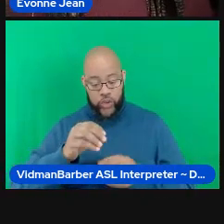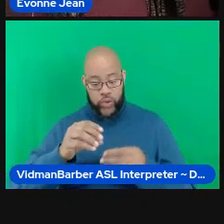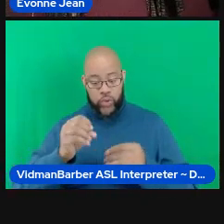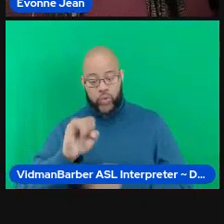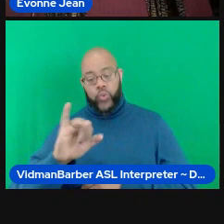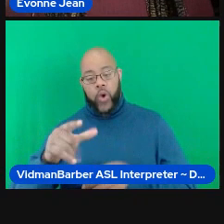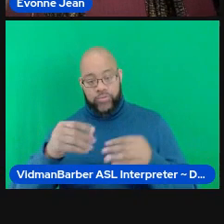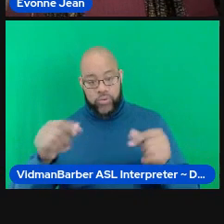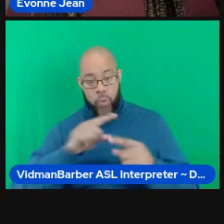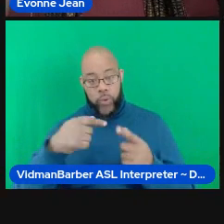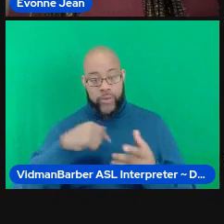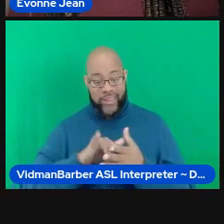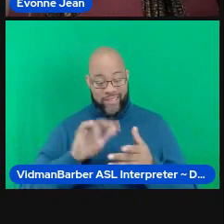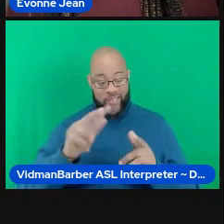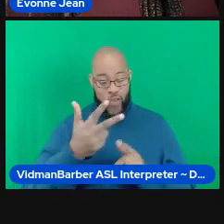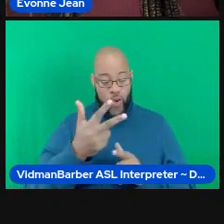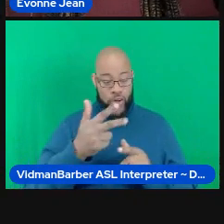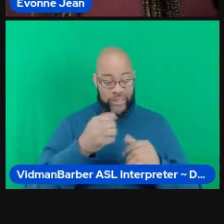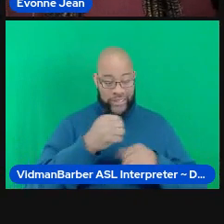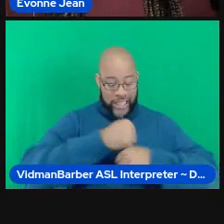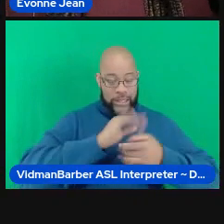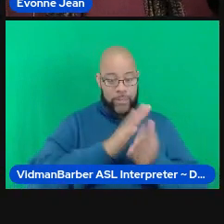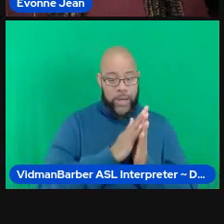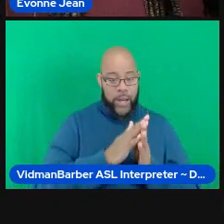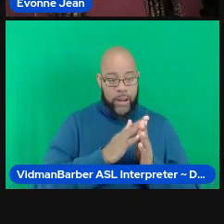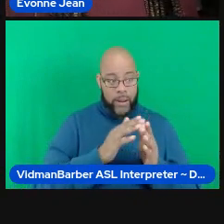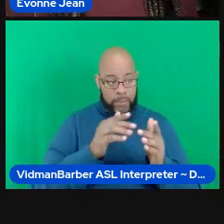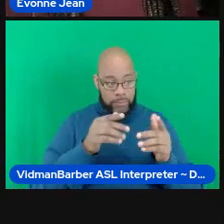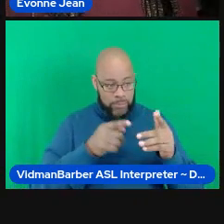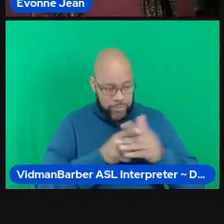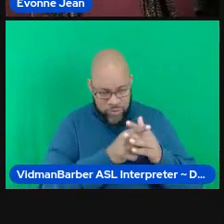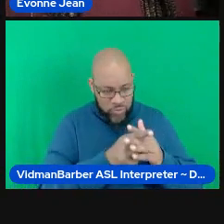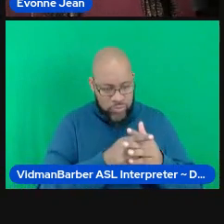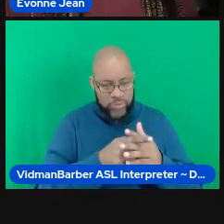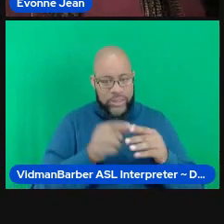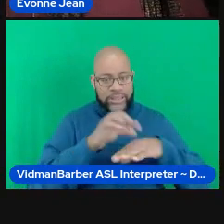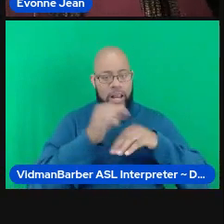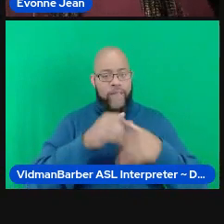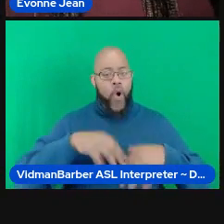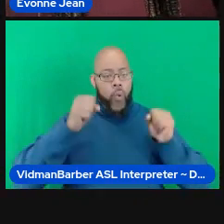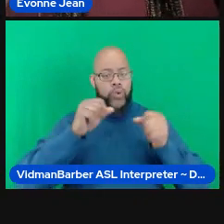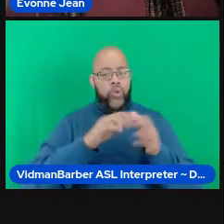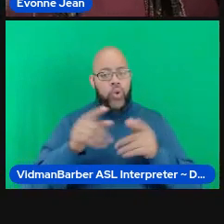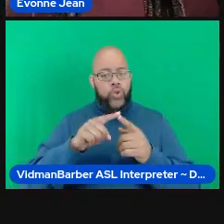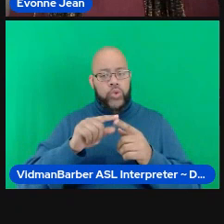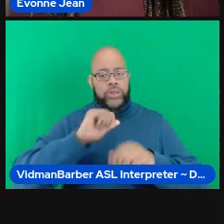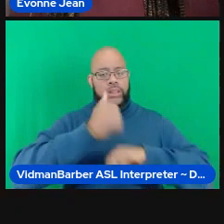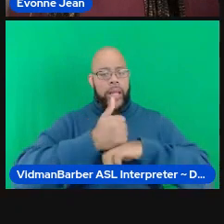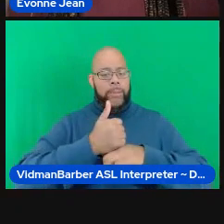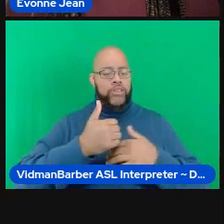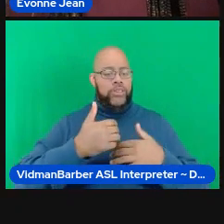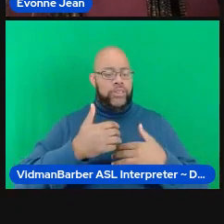Once they reach this third larval stage, they become infectious and penetrate the skin of hosts in order to establish infection.